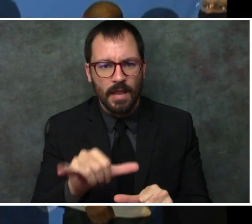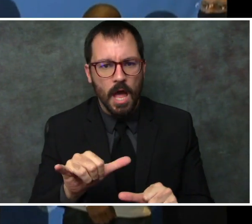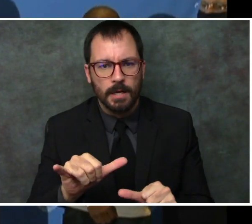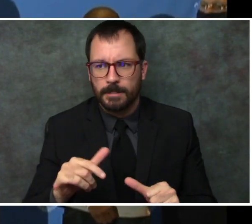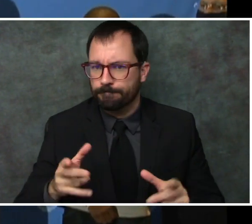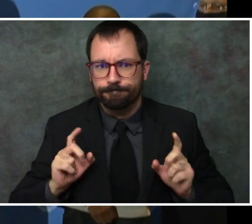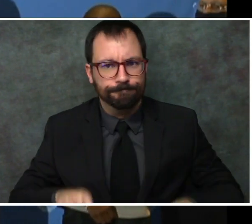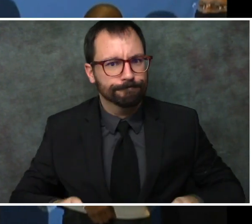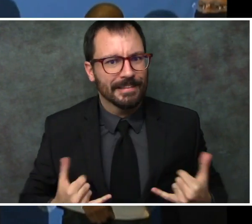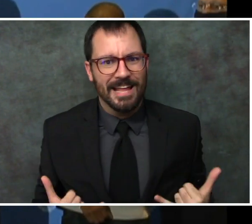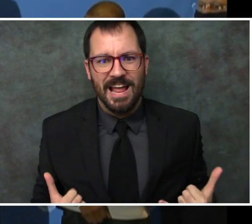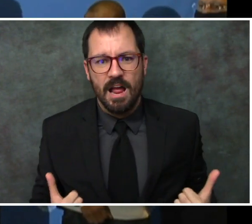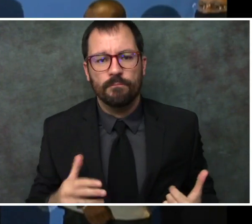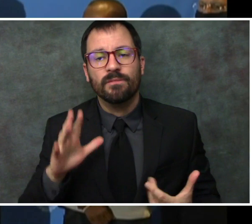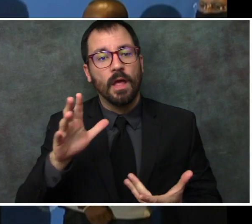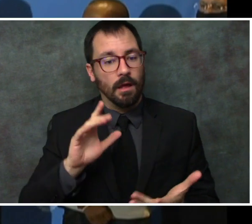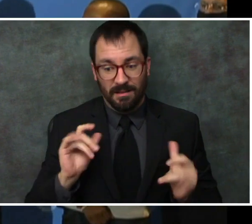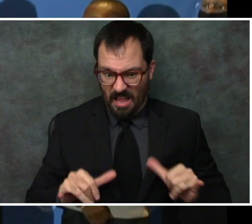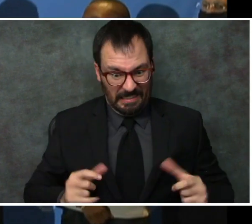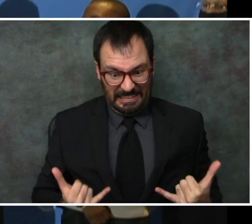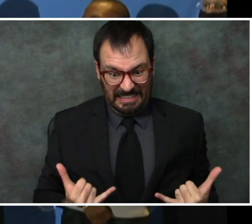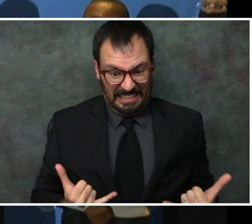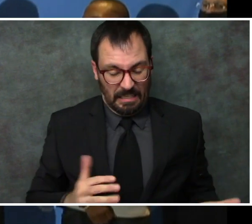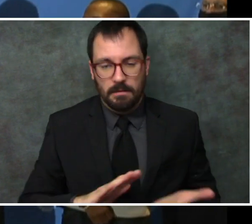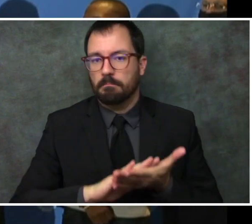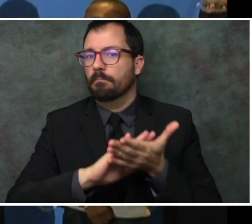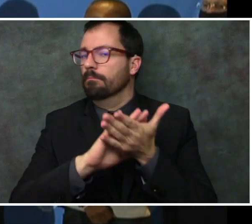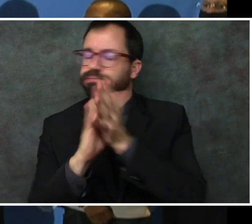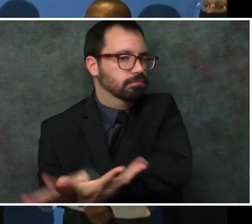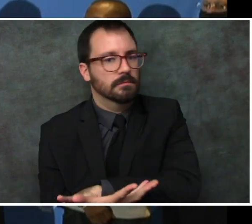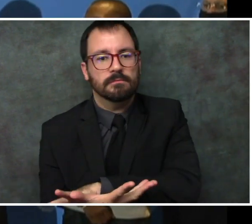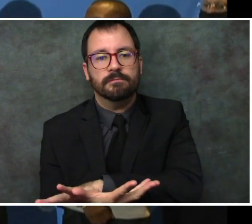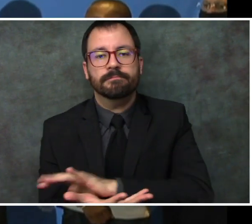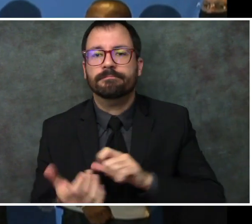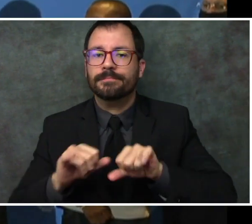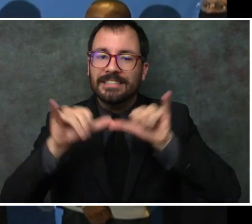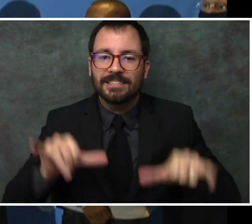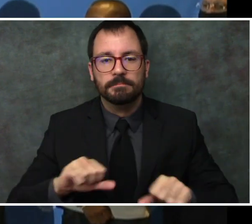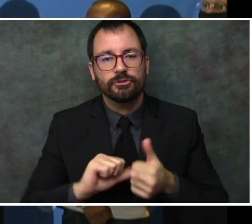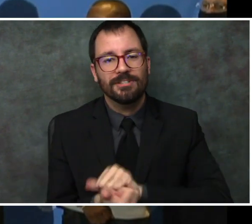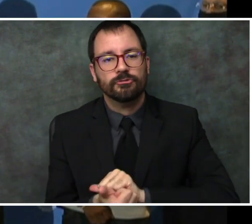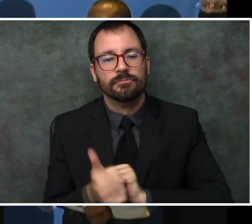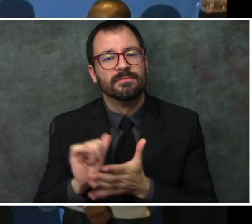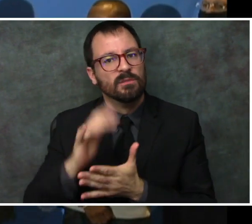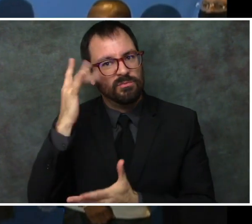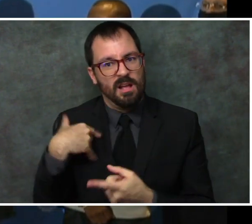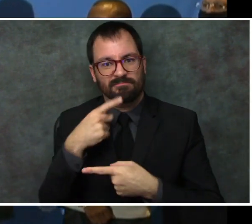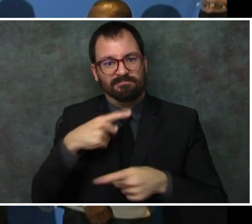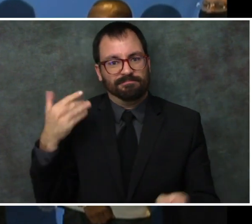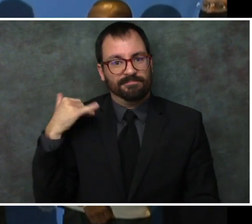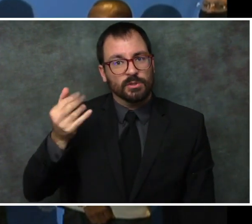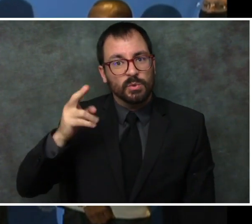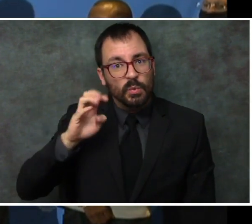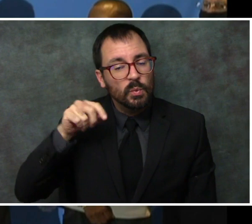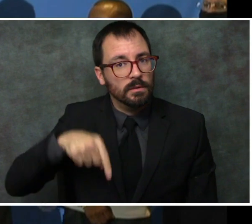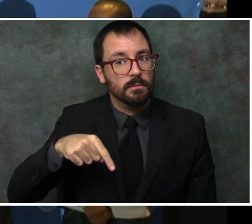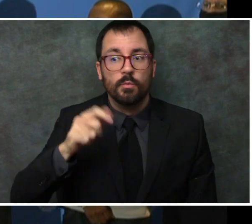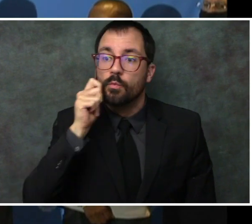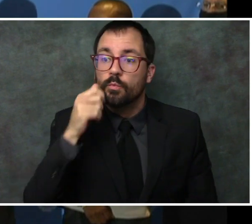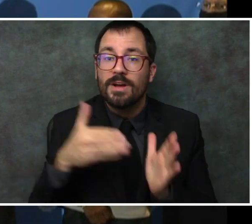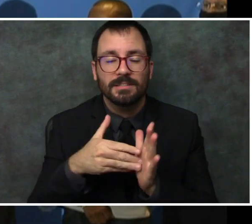in June we declared racism a public health crisis in the city of Boston. We shifted funding into health equity, trauma